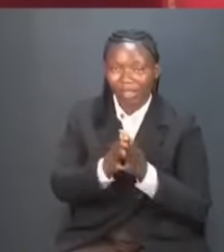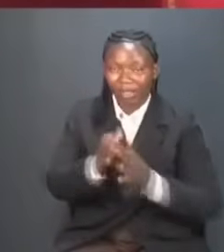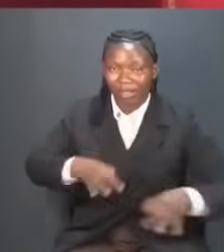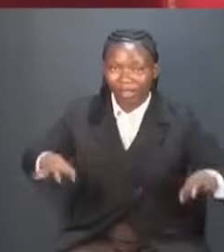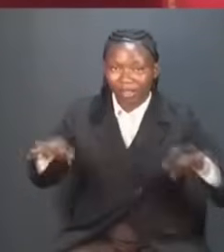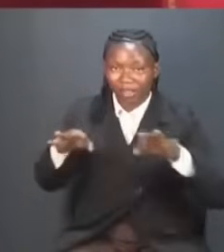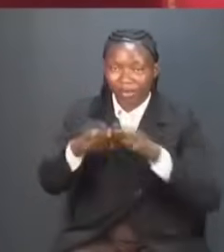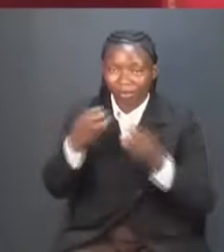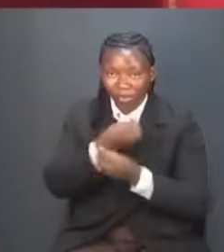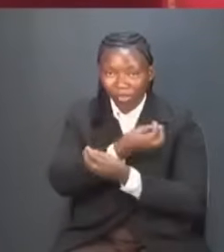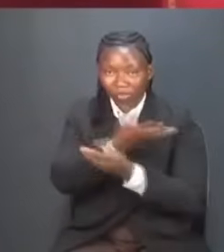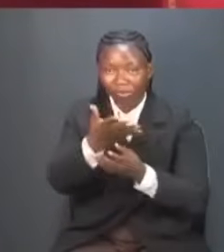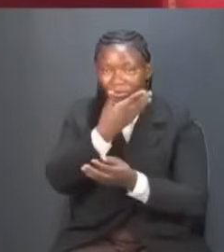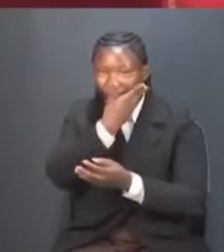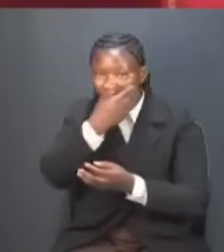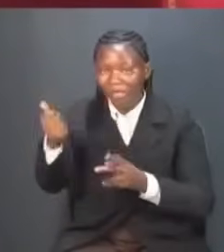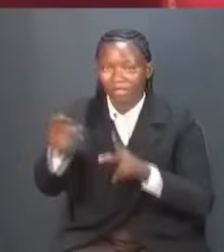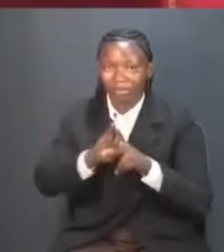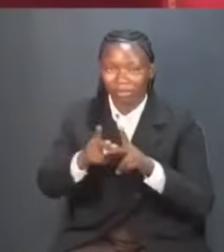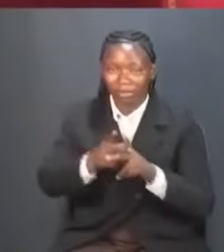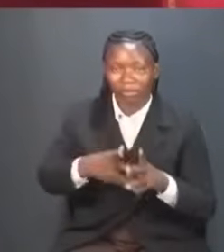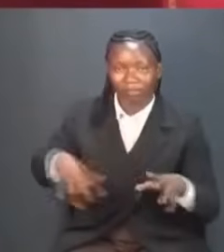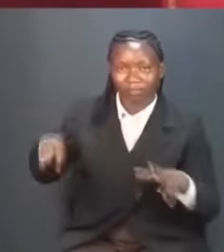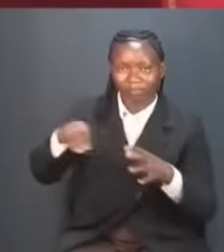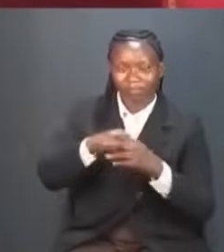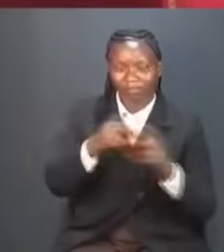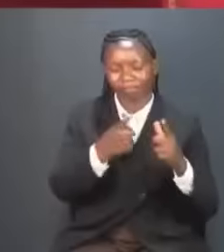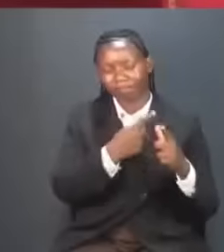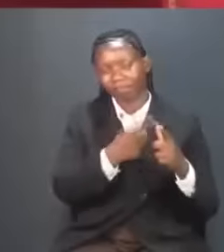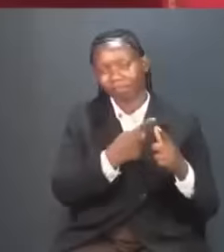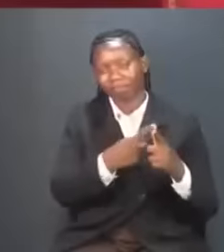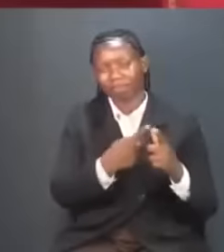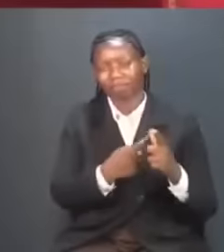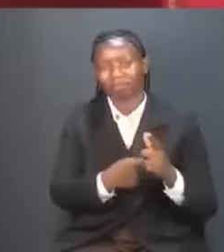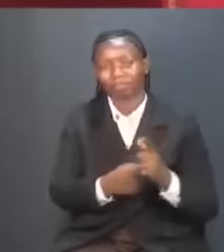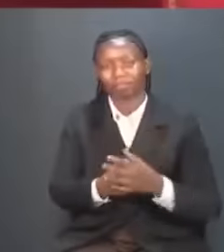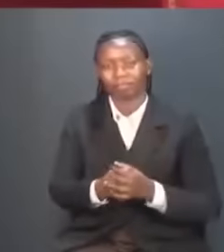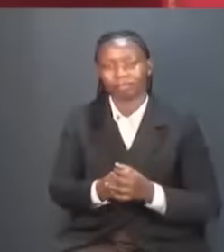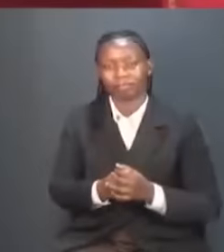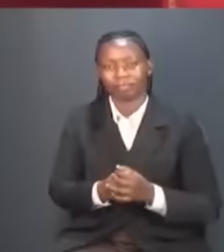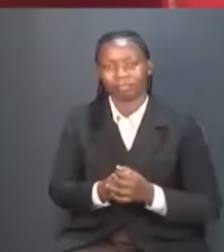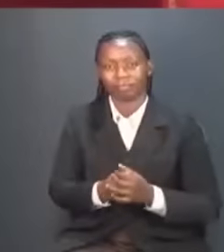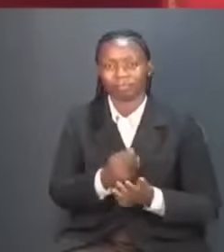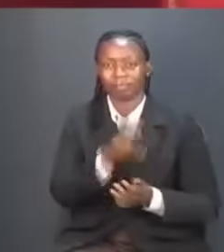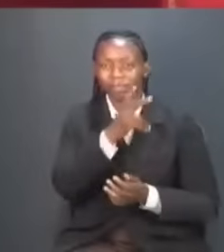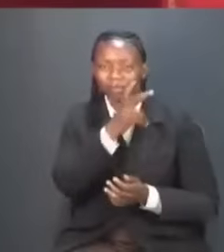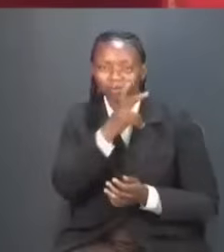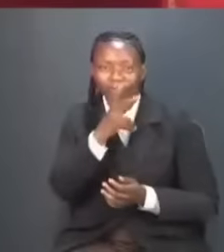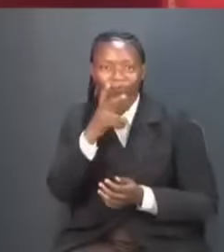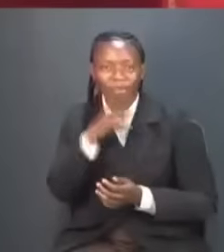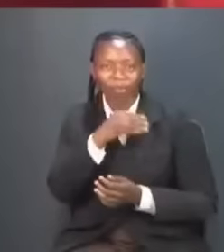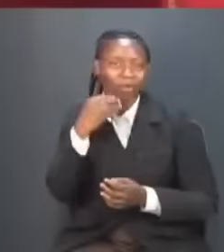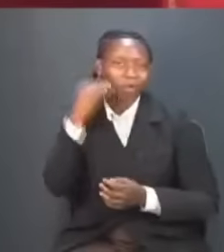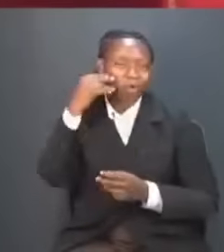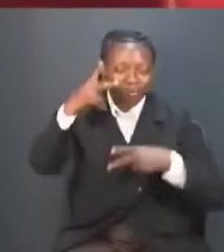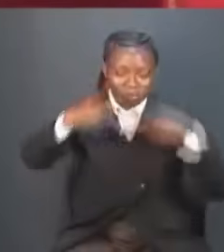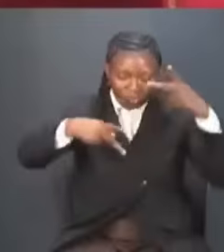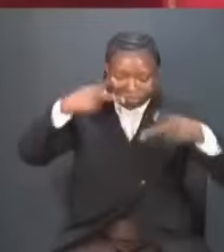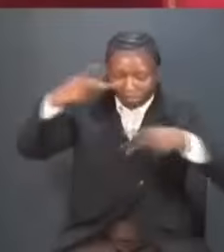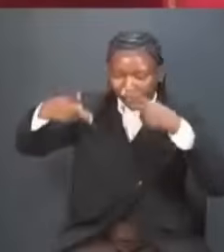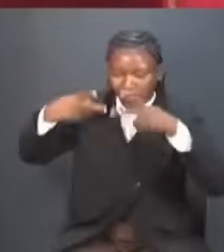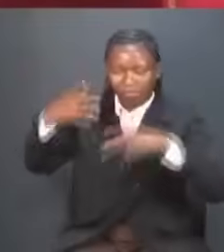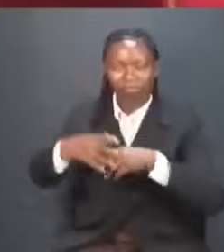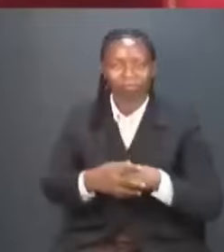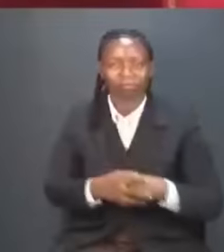on best practices. These include the following. 1. Farm and home visits. Agricultural